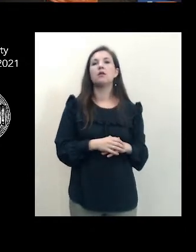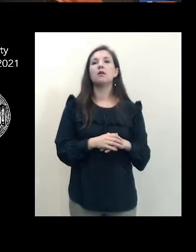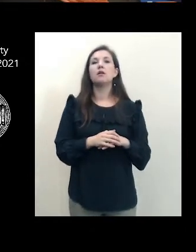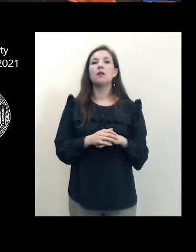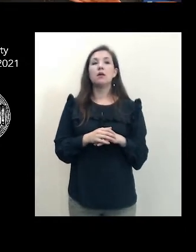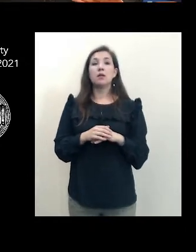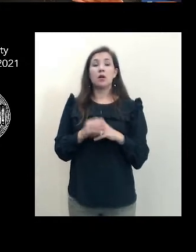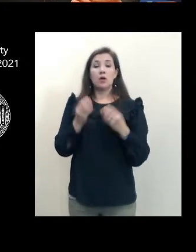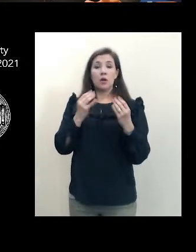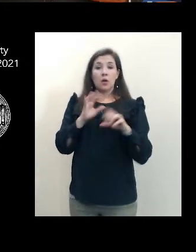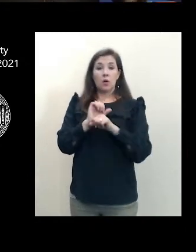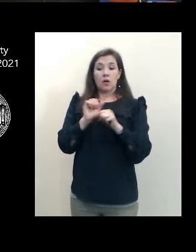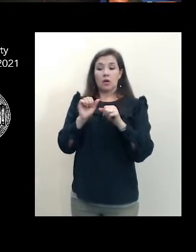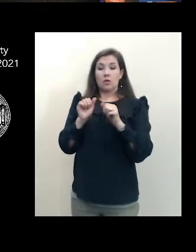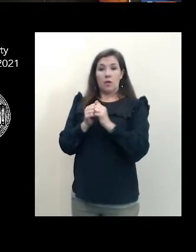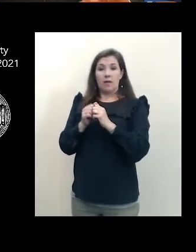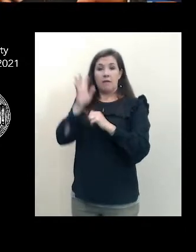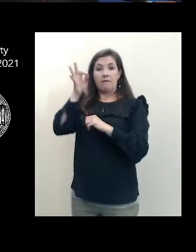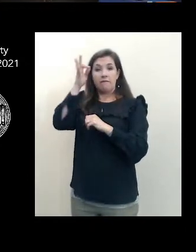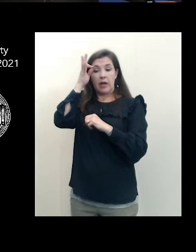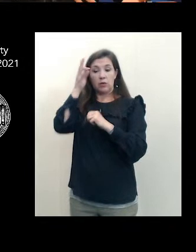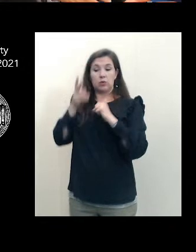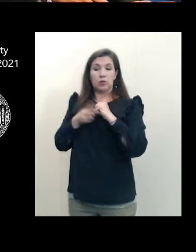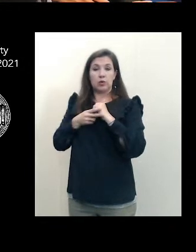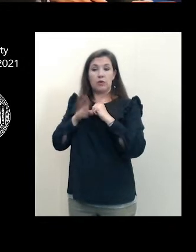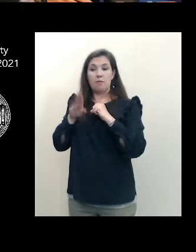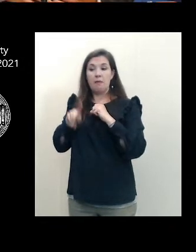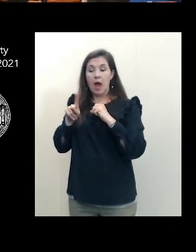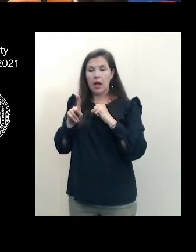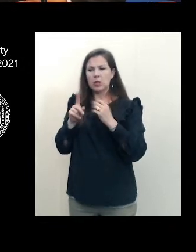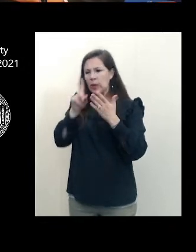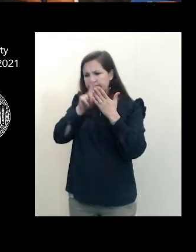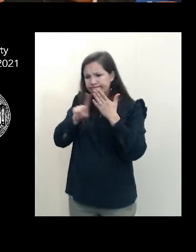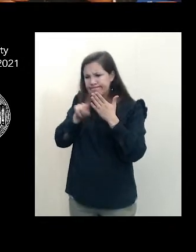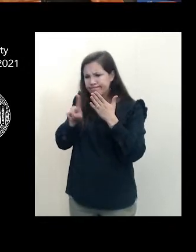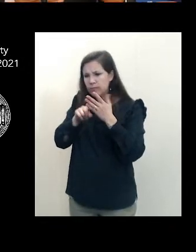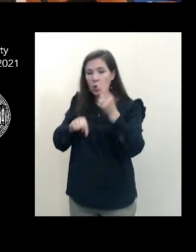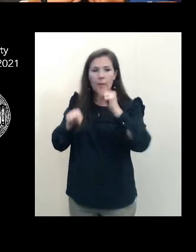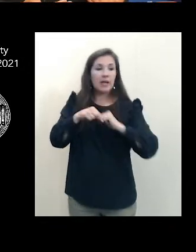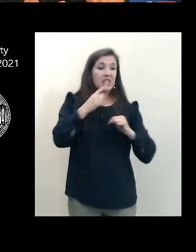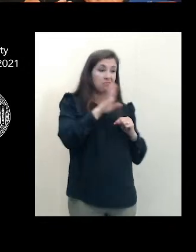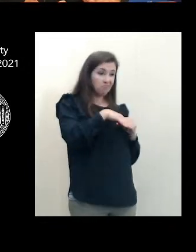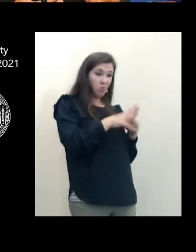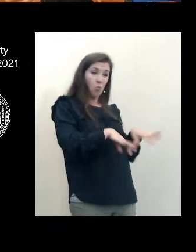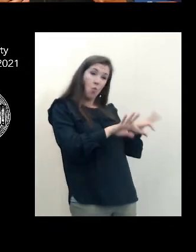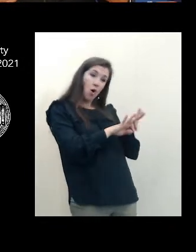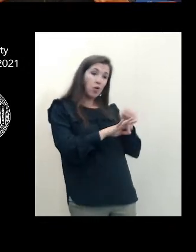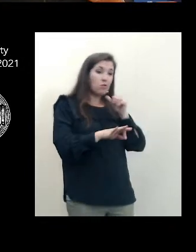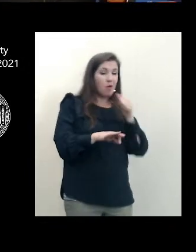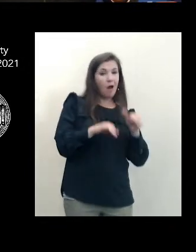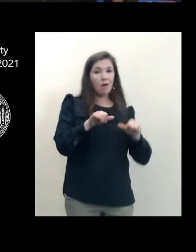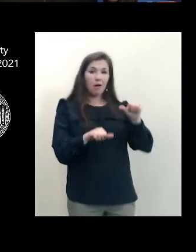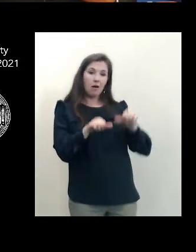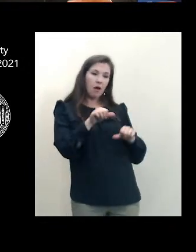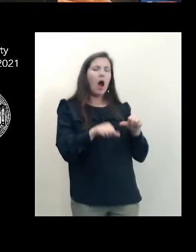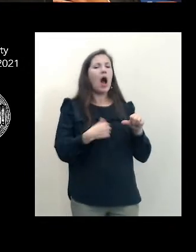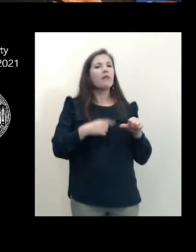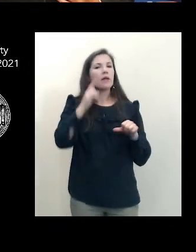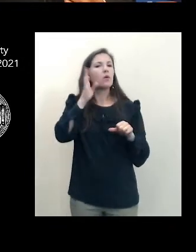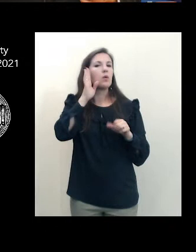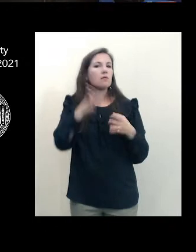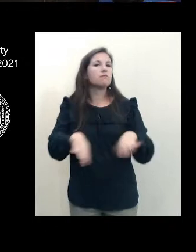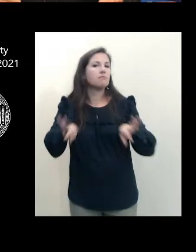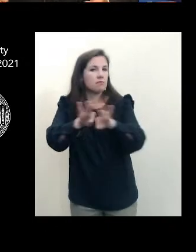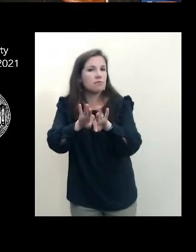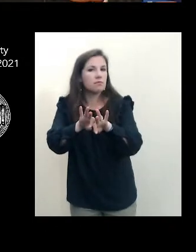working with the Federal Reserve Bank, and go back and say, is it worthwhile or is it not? We think it will be worthwhile. We think by getting